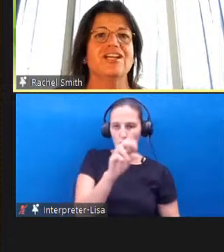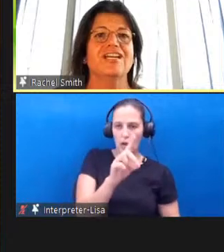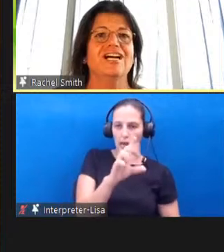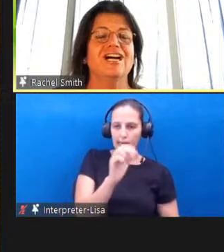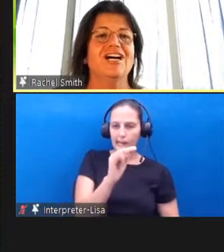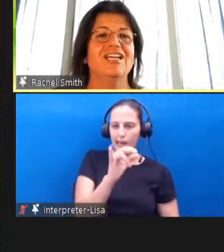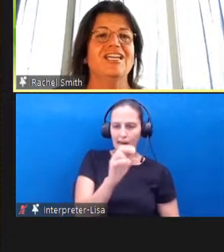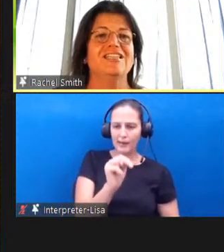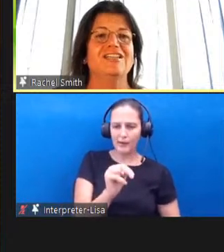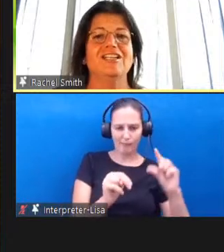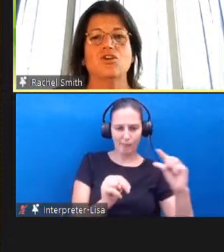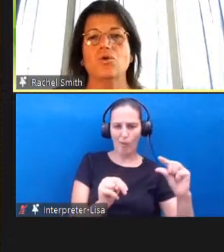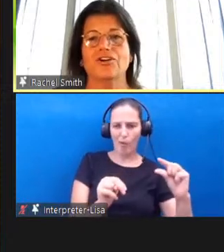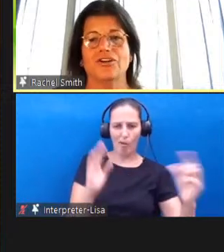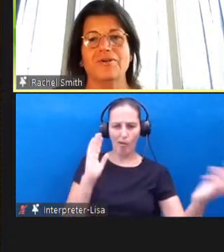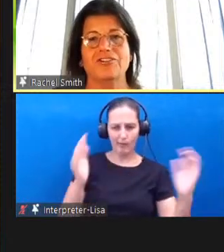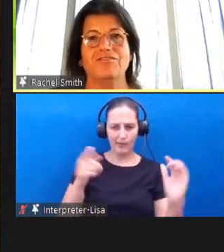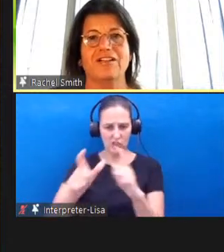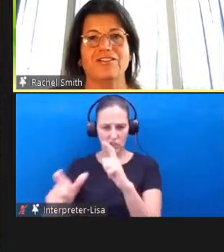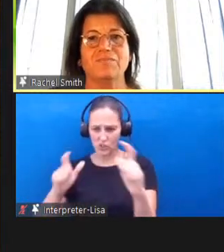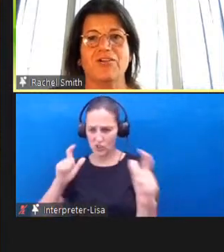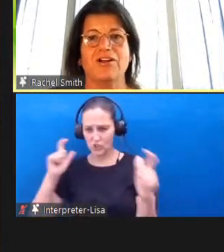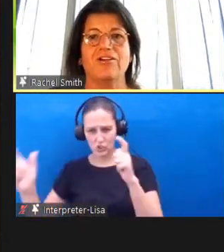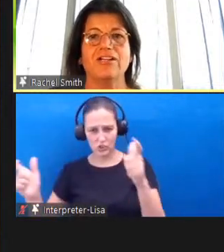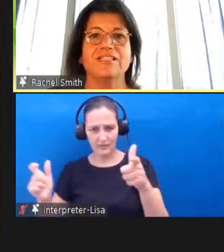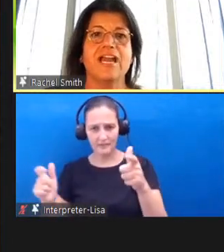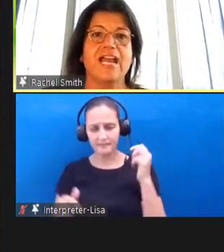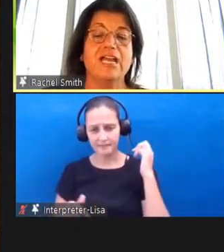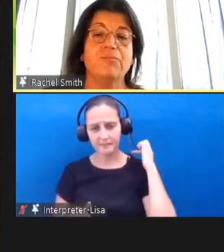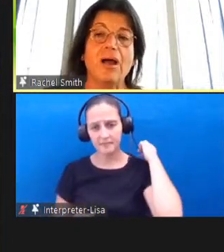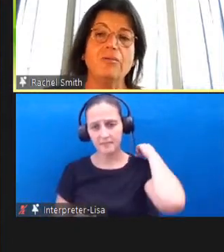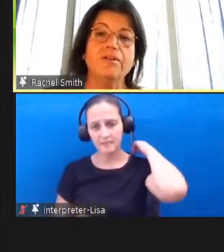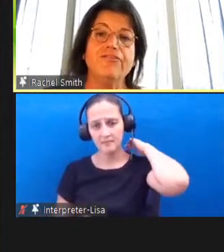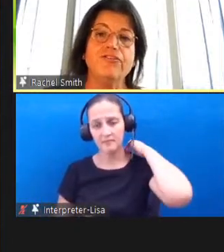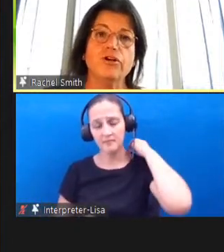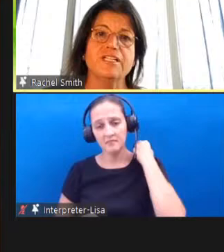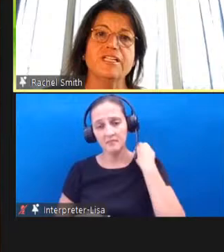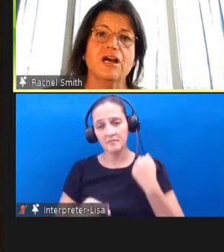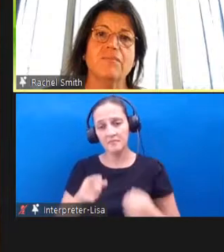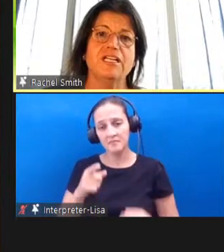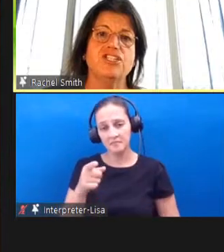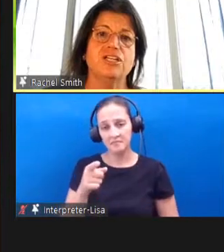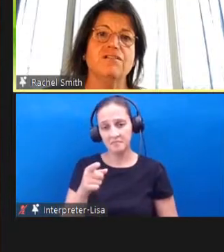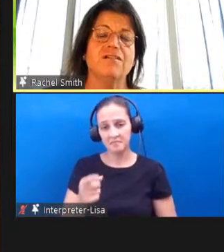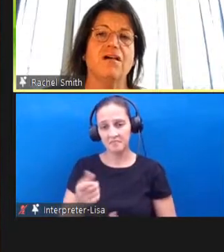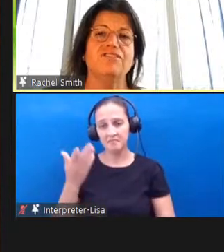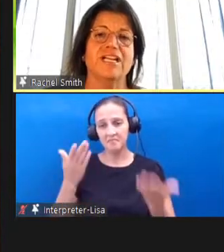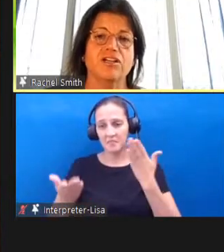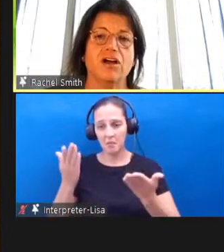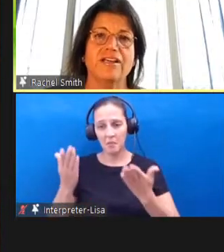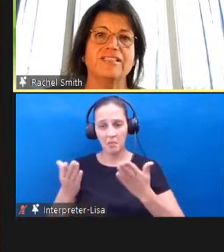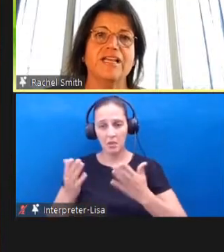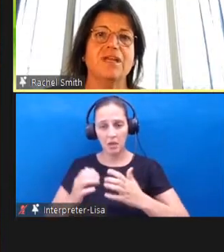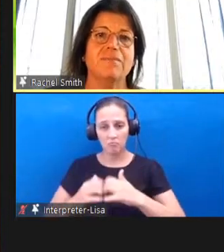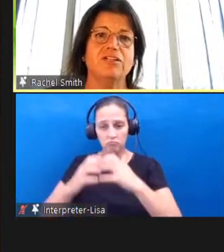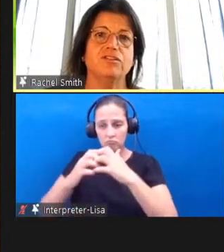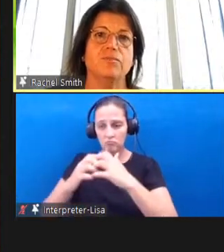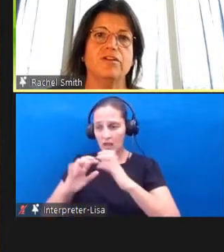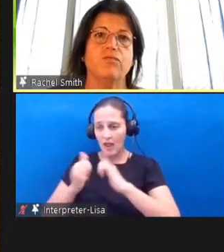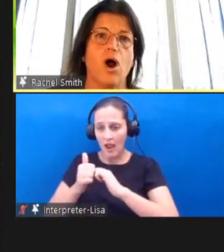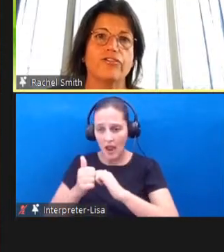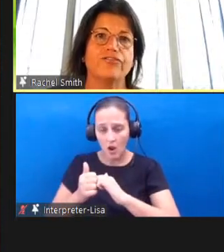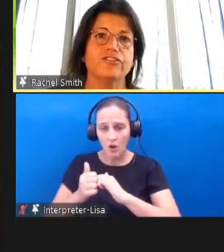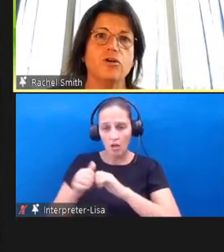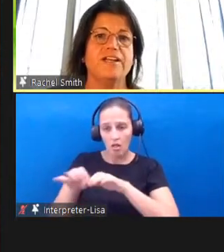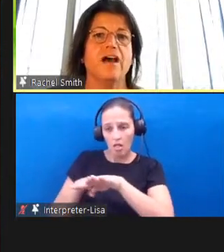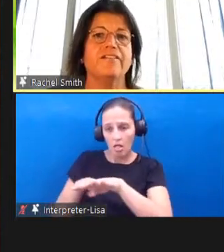sliver in a corner compared to Valles Marineris. It probably formed in a combination of tectonics and maybe a little bit